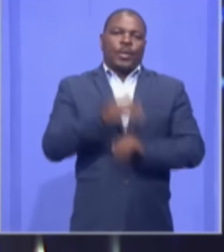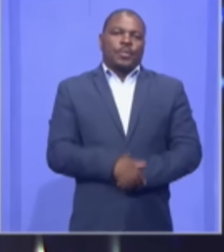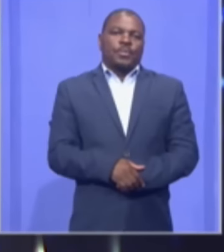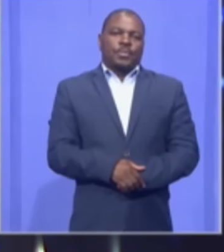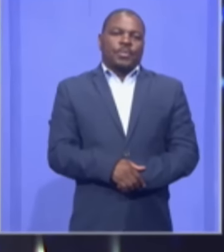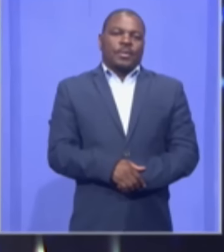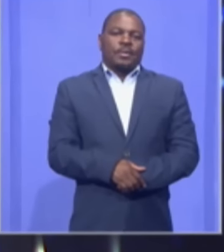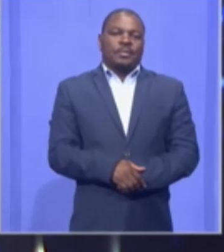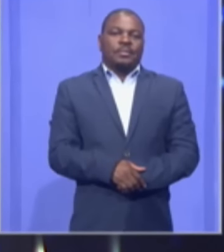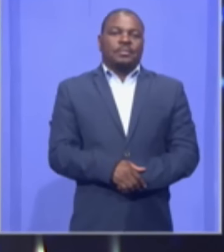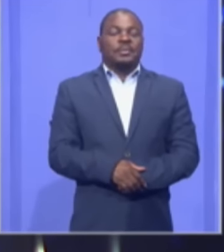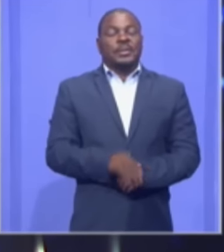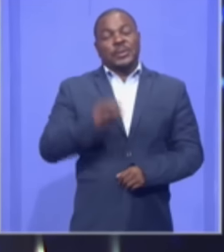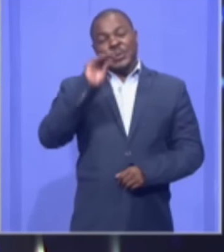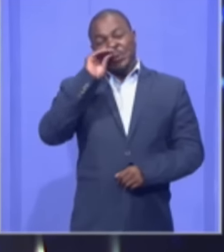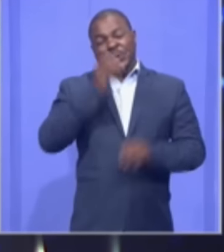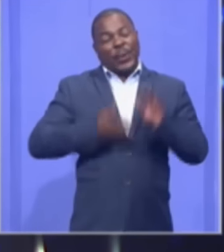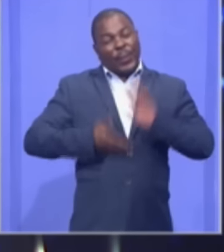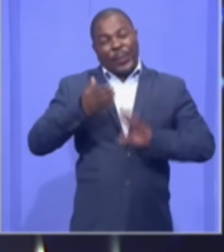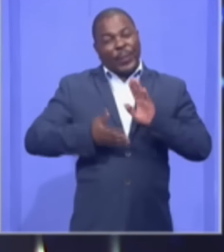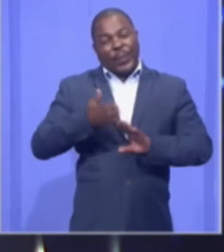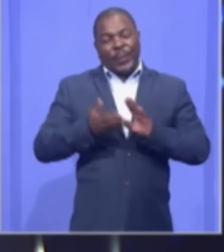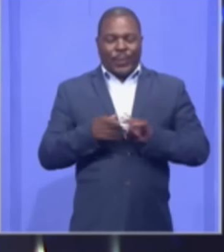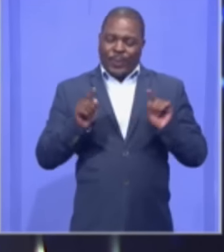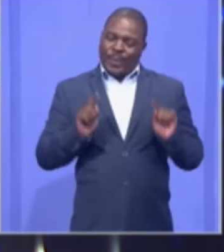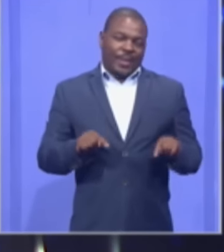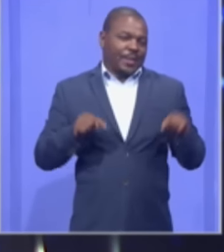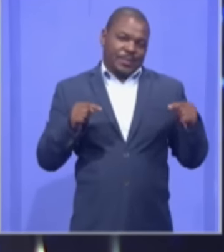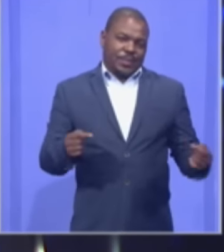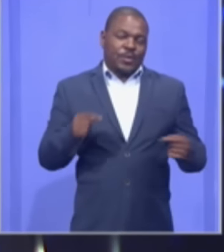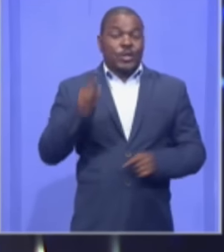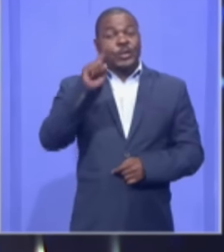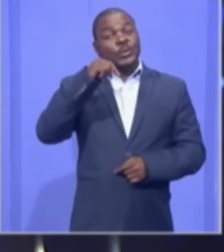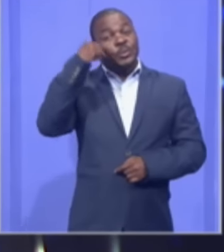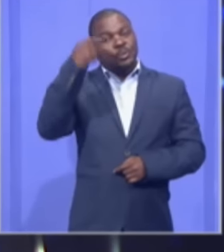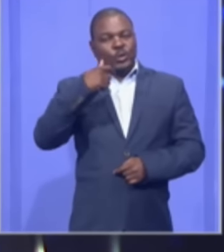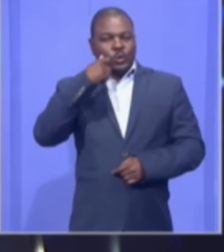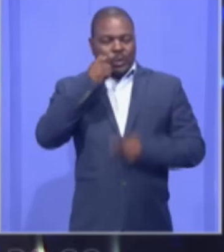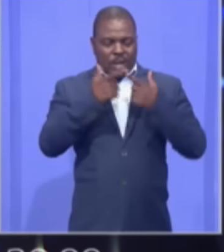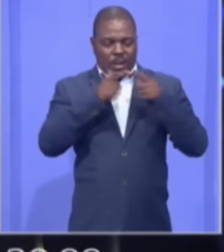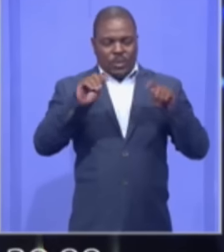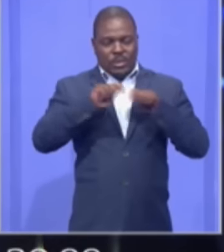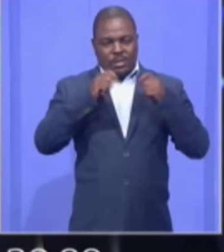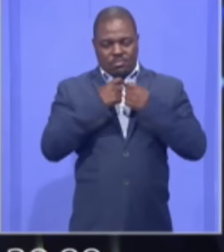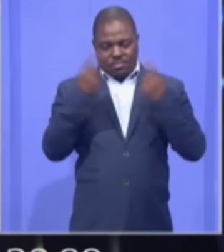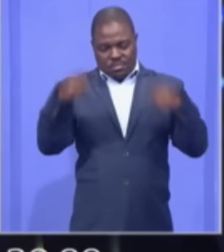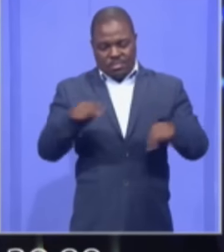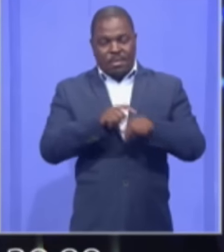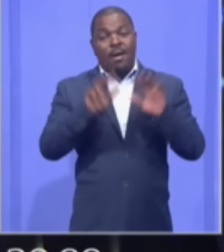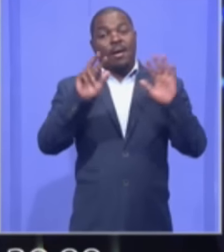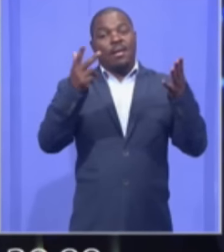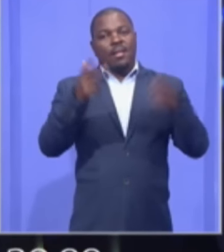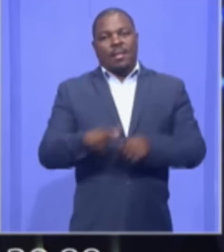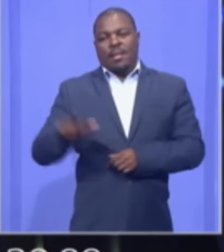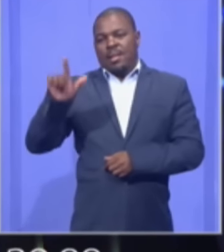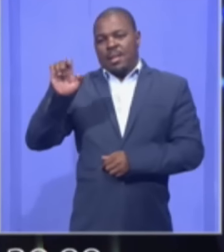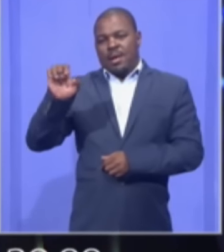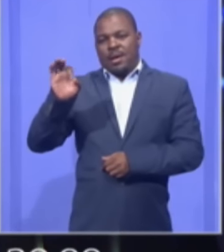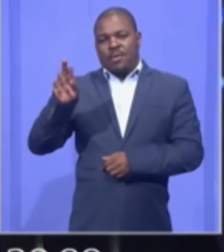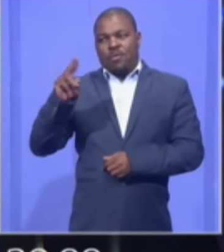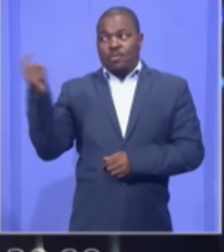Weso ho rwalla ha so qeta muru ha di rengwe ho sasa ke moifo wa Setswana ka hora ya borobedi le fumutang wa latela